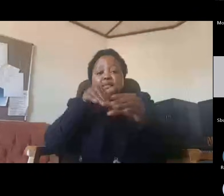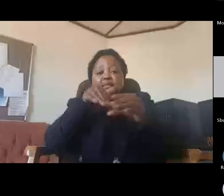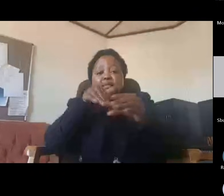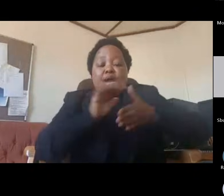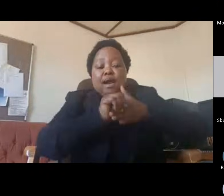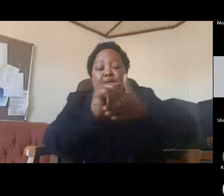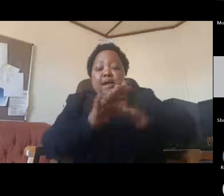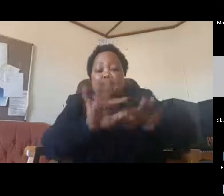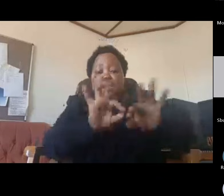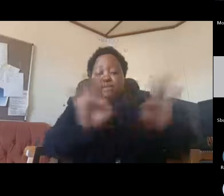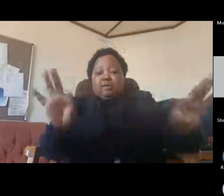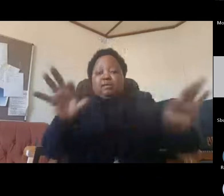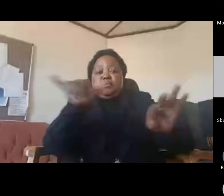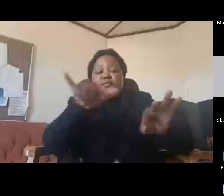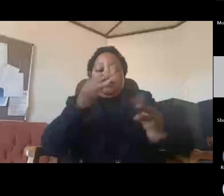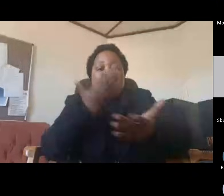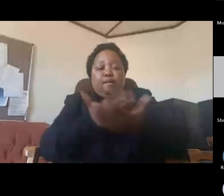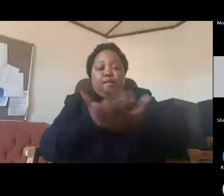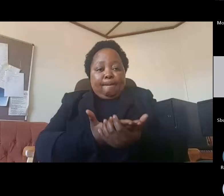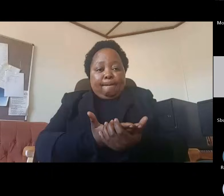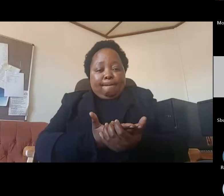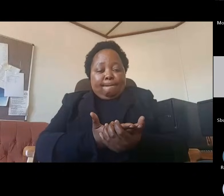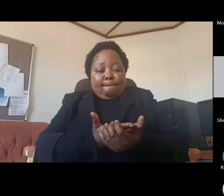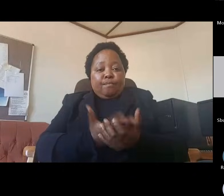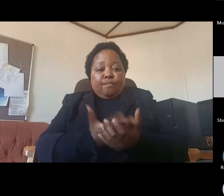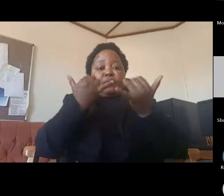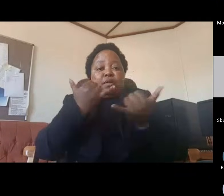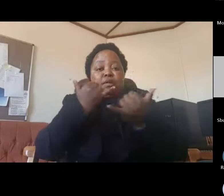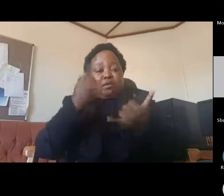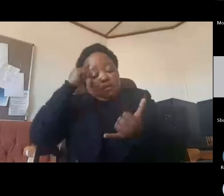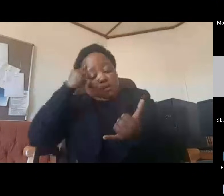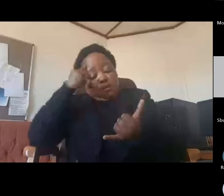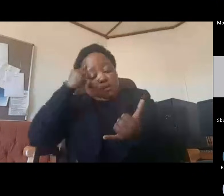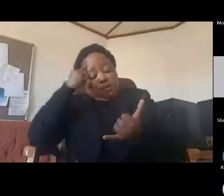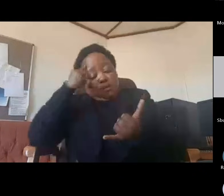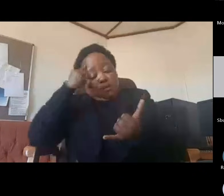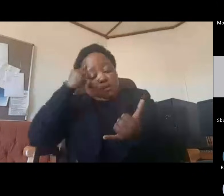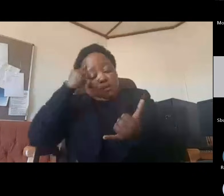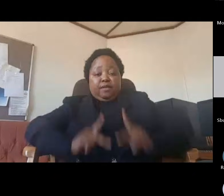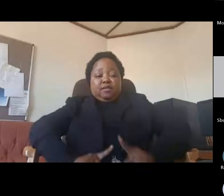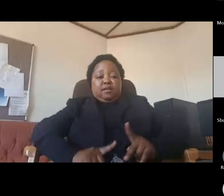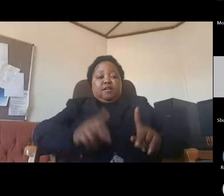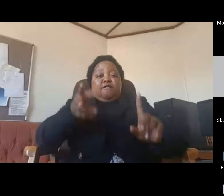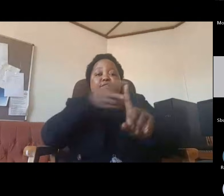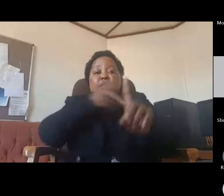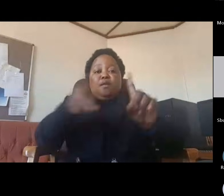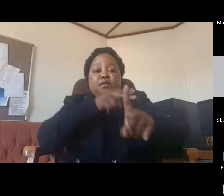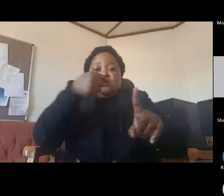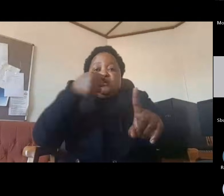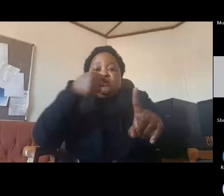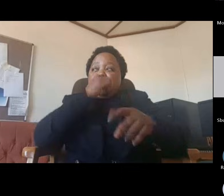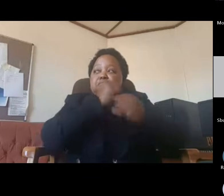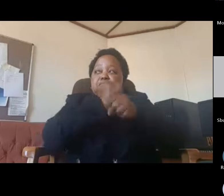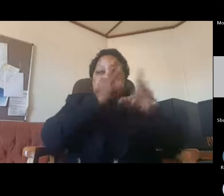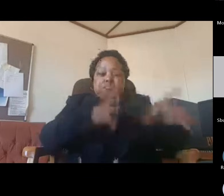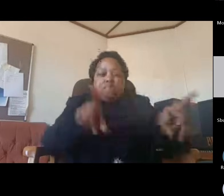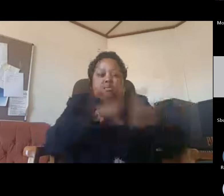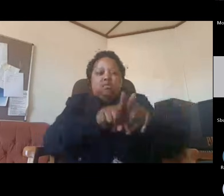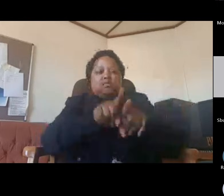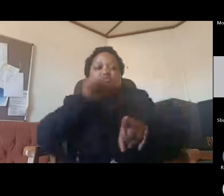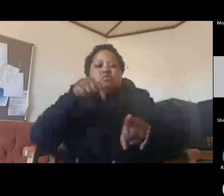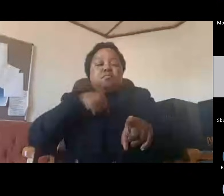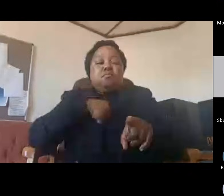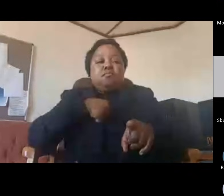where. I think in terms of the physical violence, my colleagues have mentioned this extremely well, and in terms